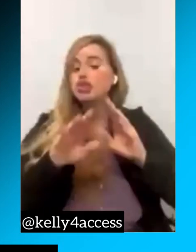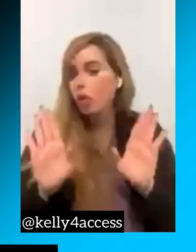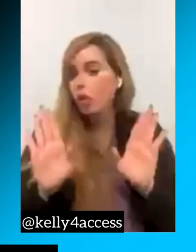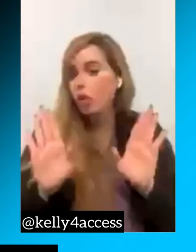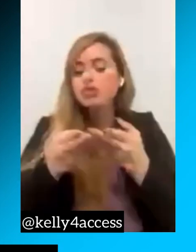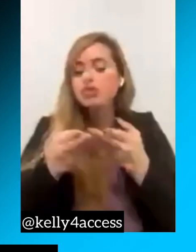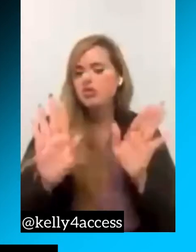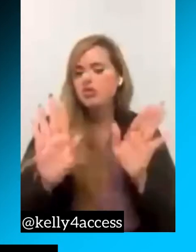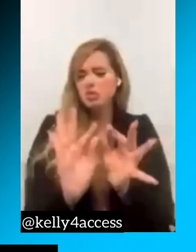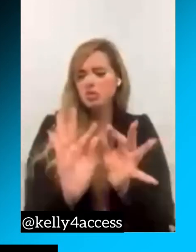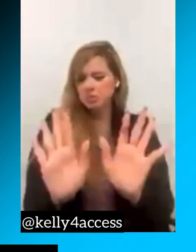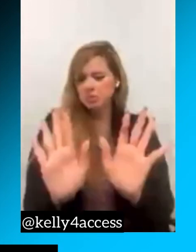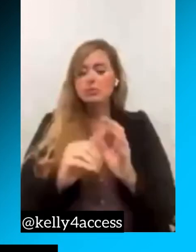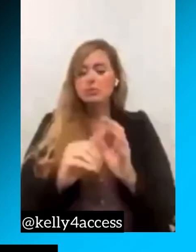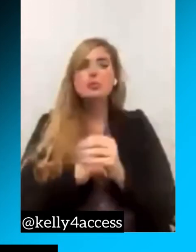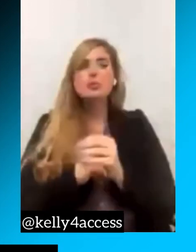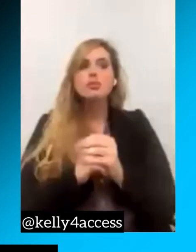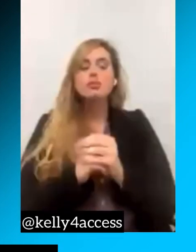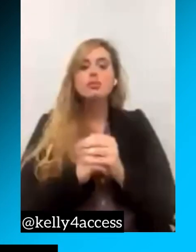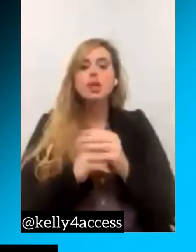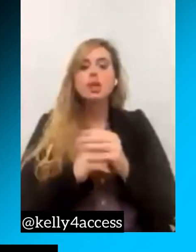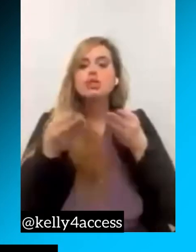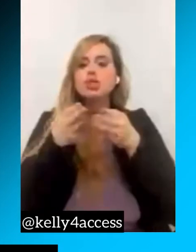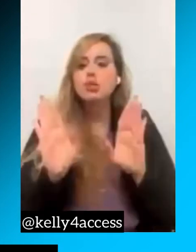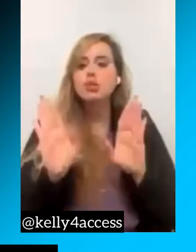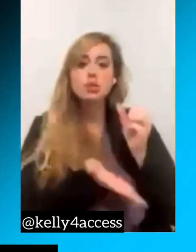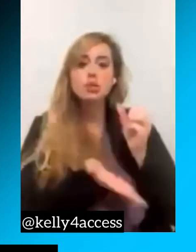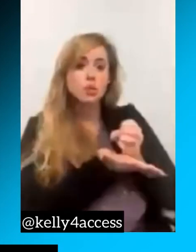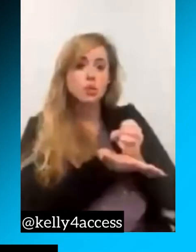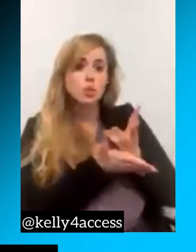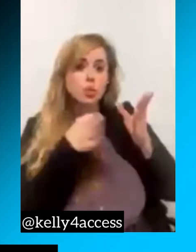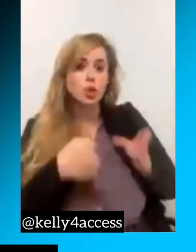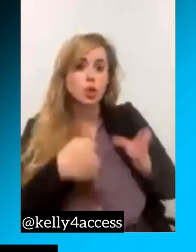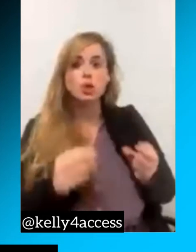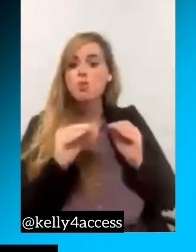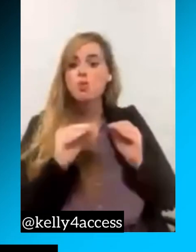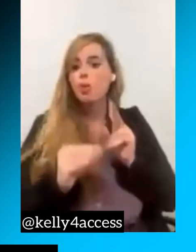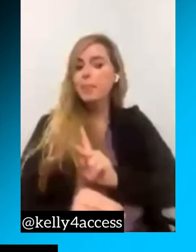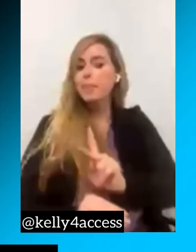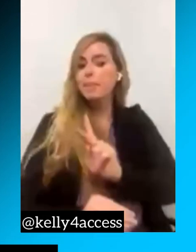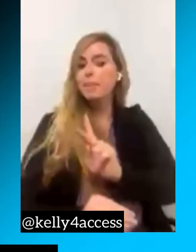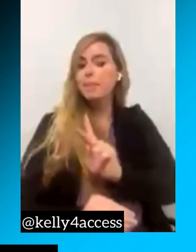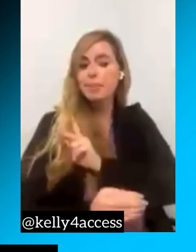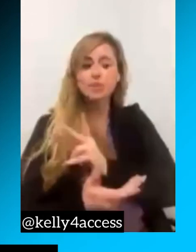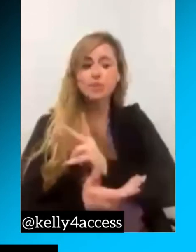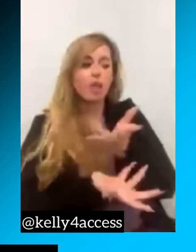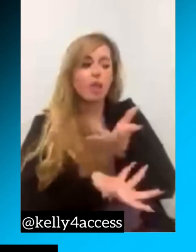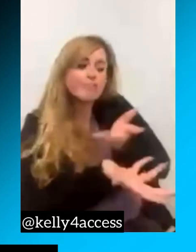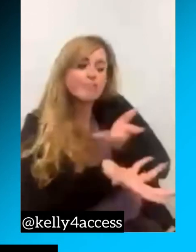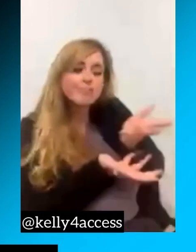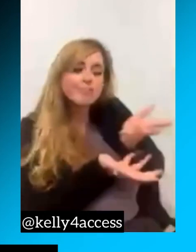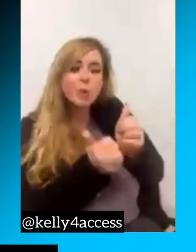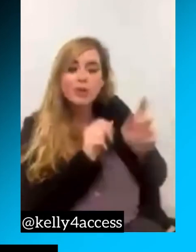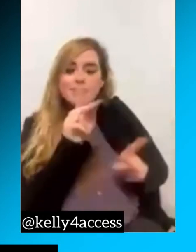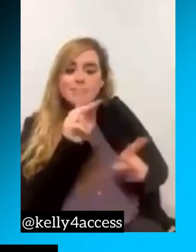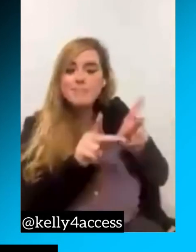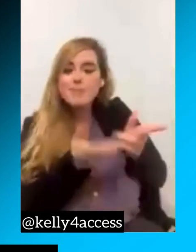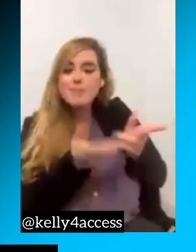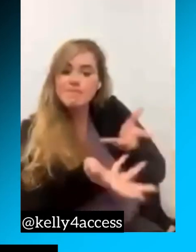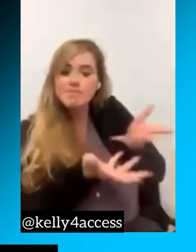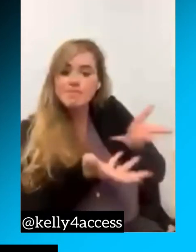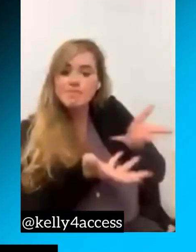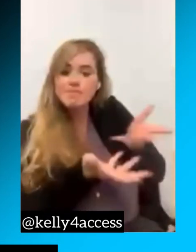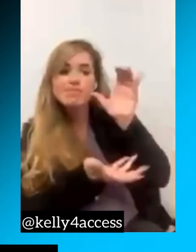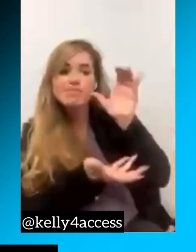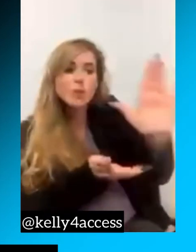disclaimer. In general, social workers are more person-based and are more based off of what the person has experienced